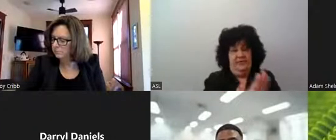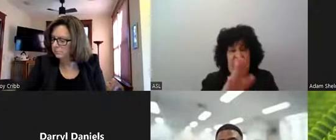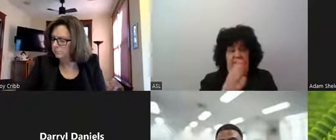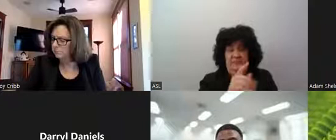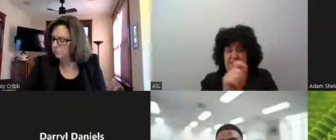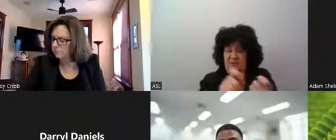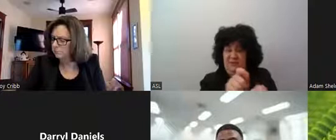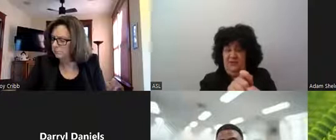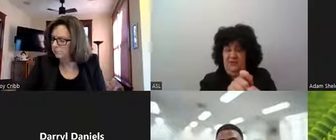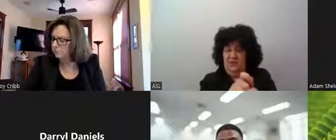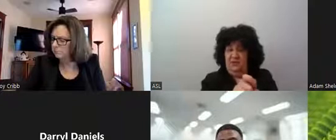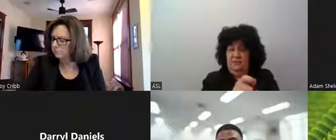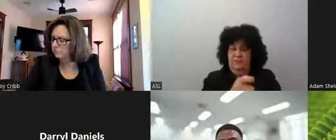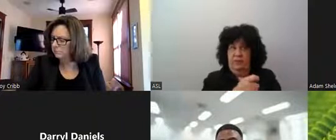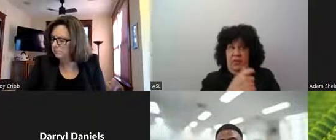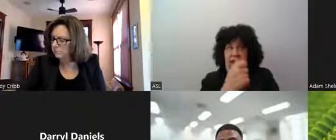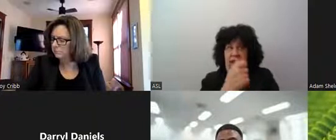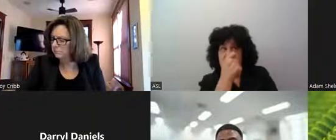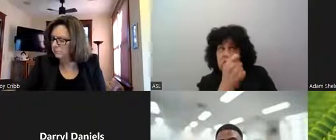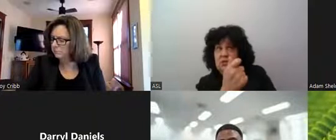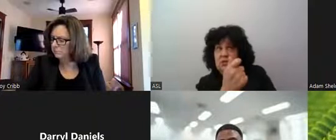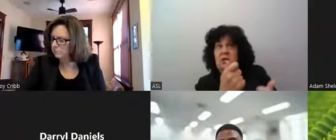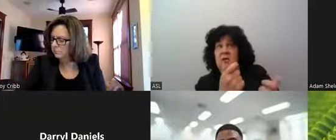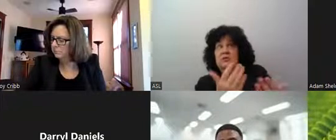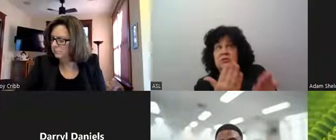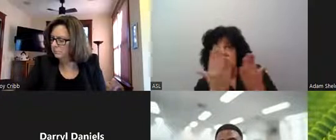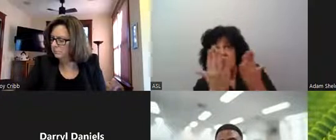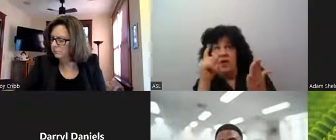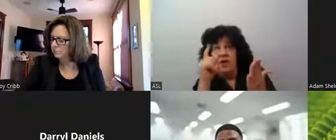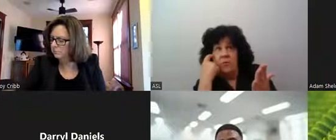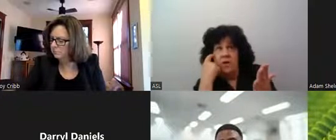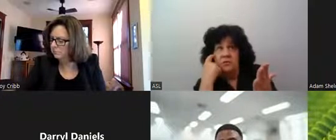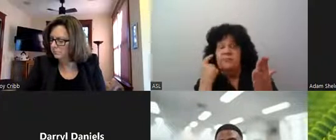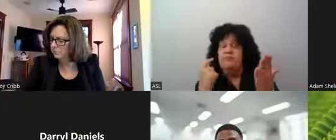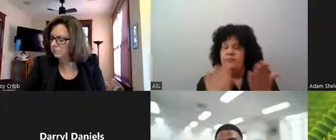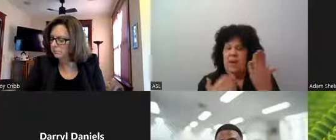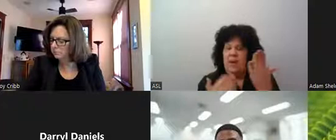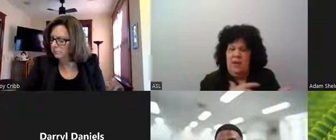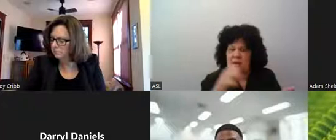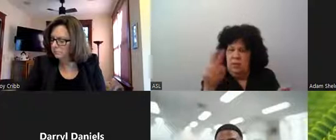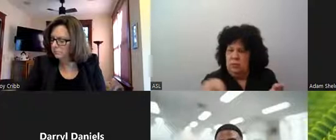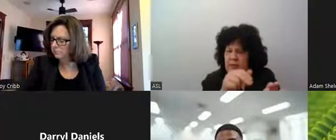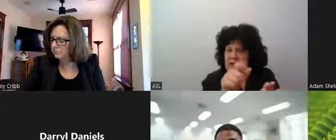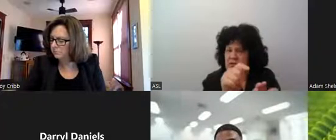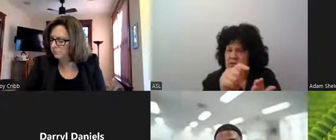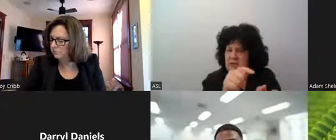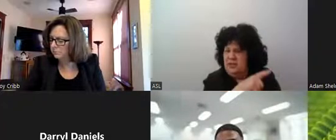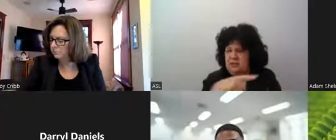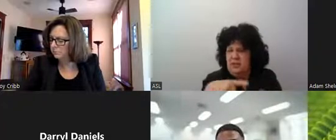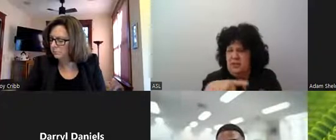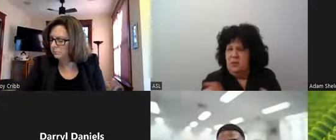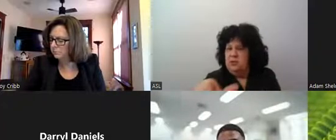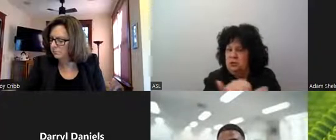maybe we could, instead of reinventing the wheel, use some similar language that was in legislation in order to